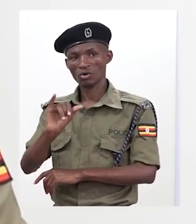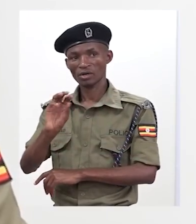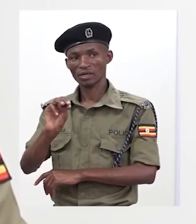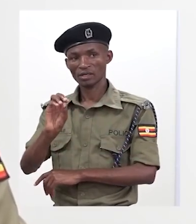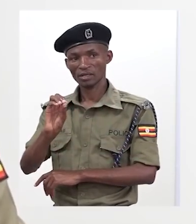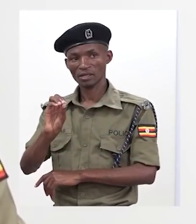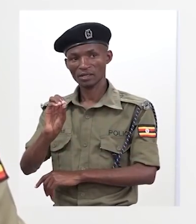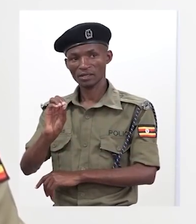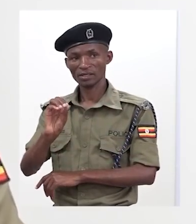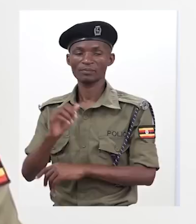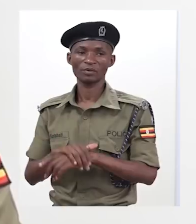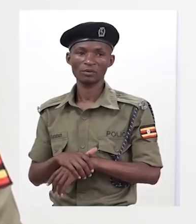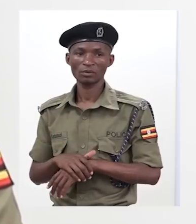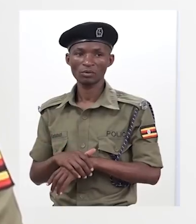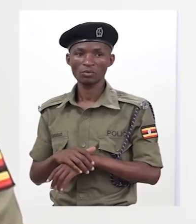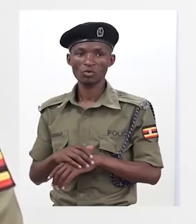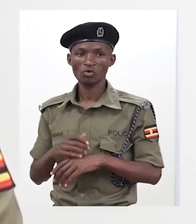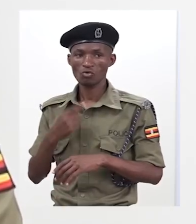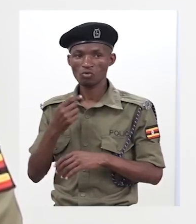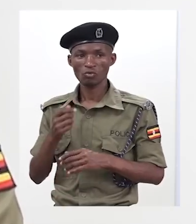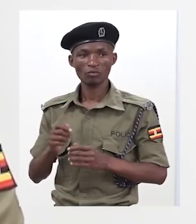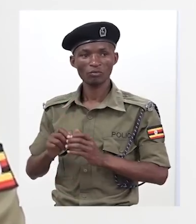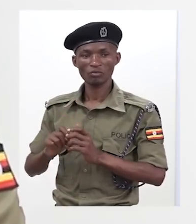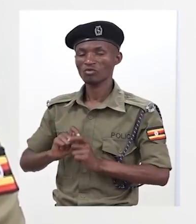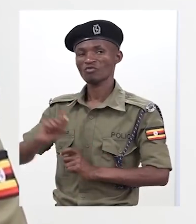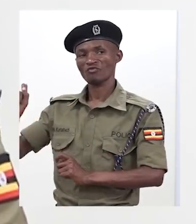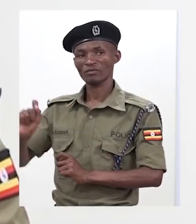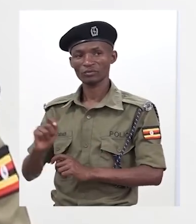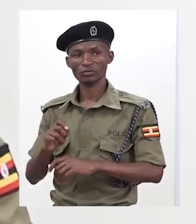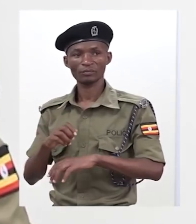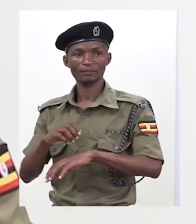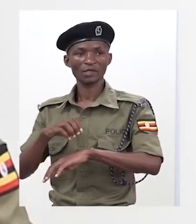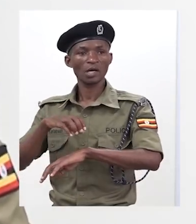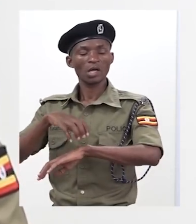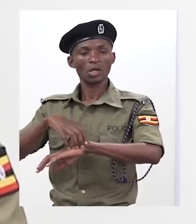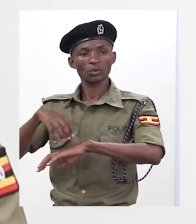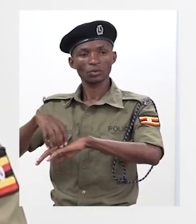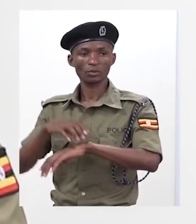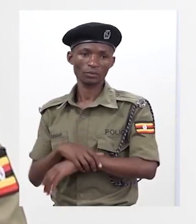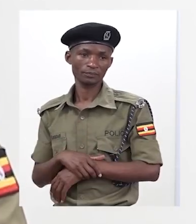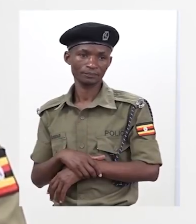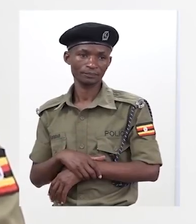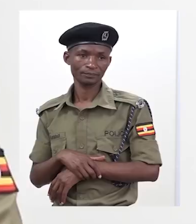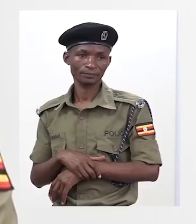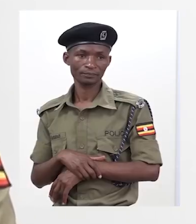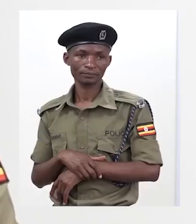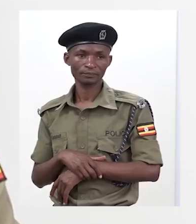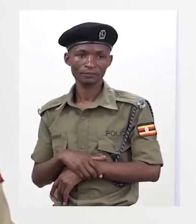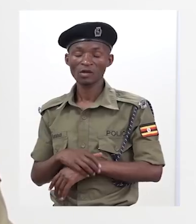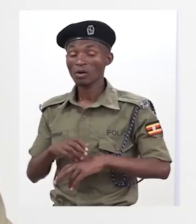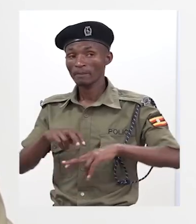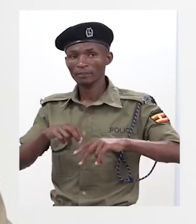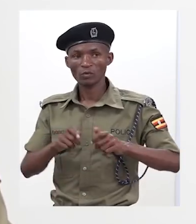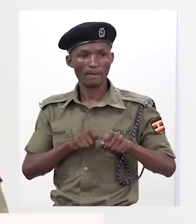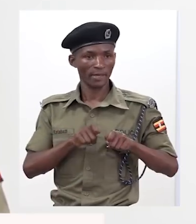find at home at that time, and had traveled to Tororo. So we managed to conduct a thorough search in the home in the presence of